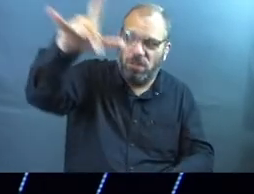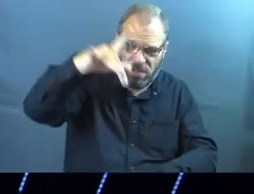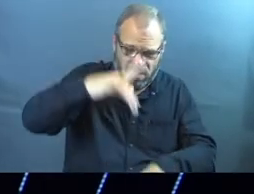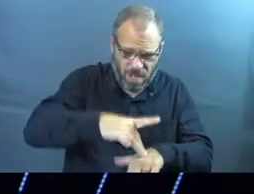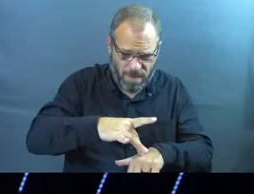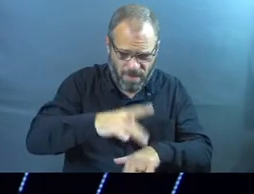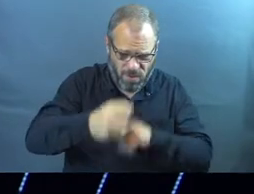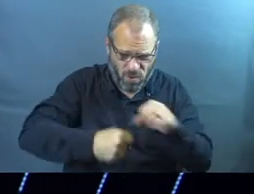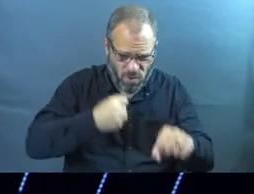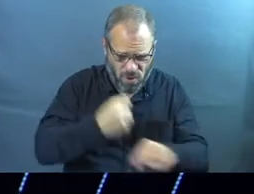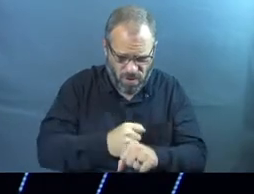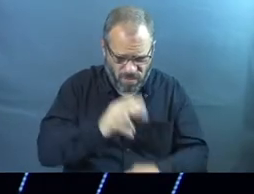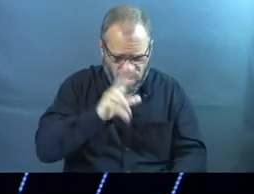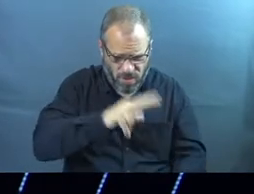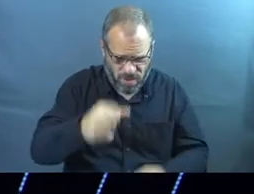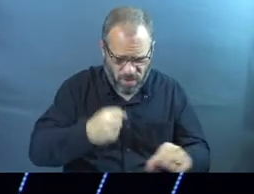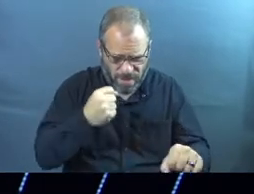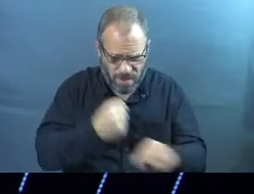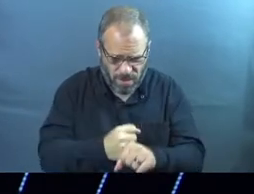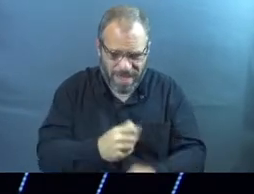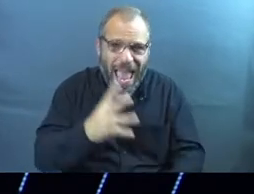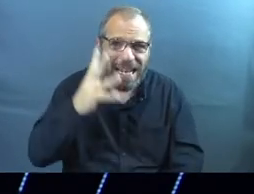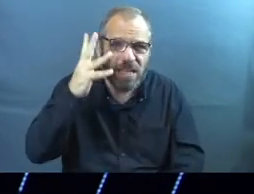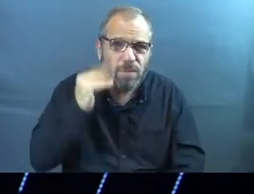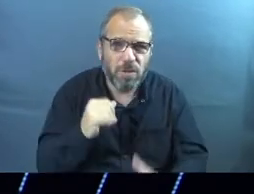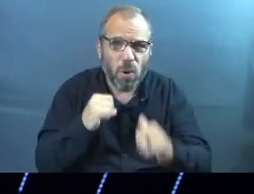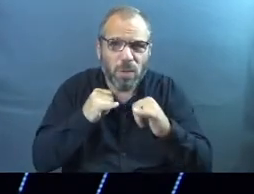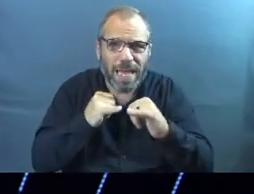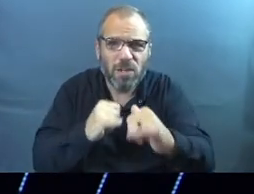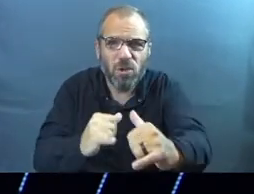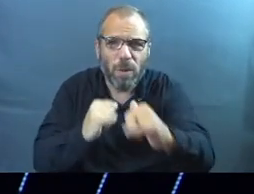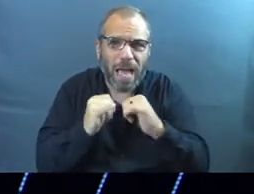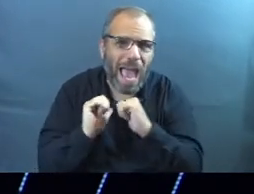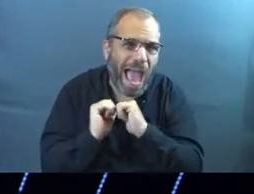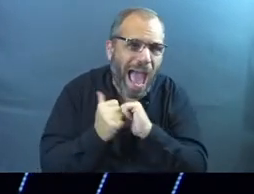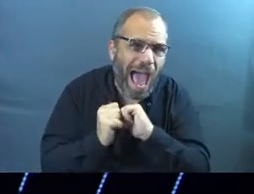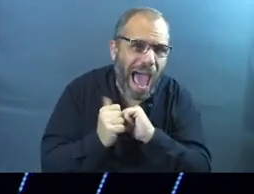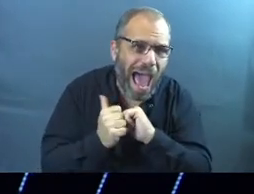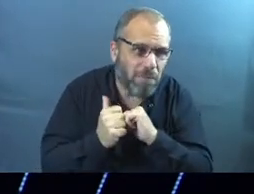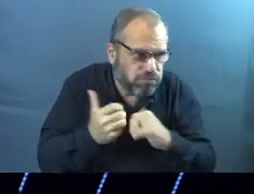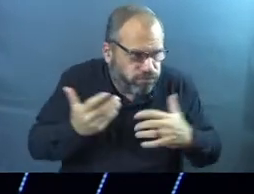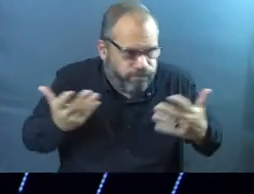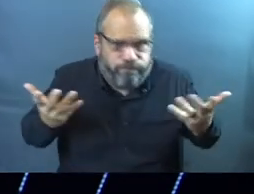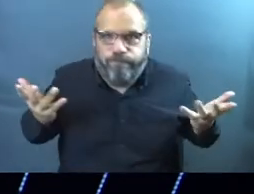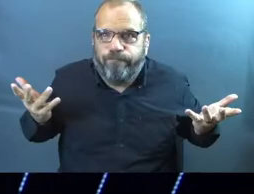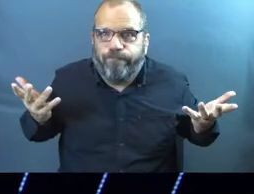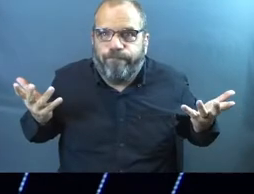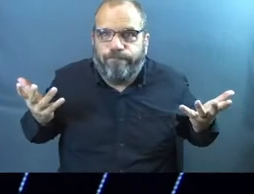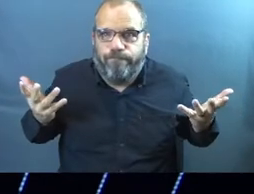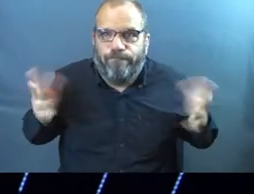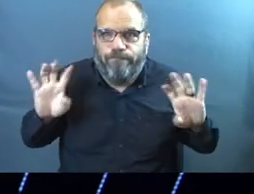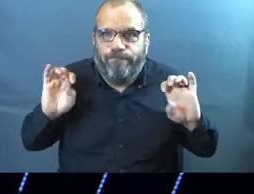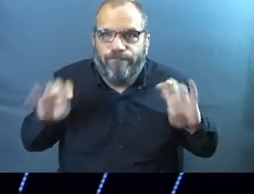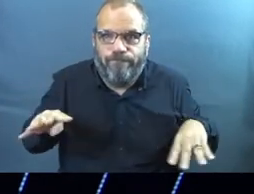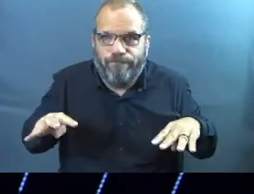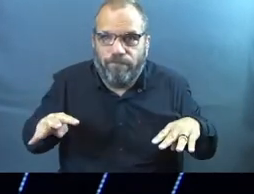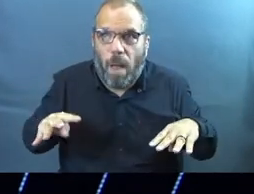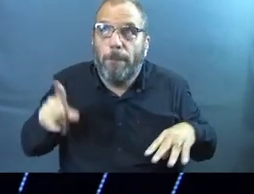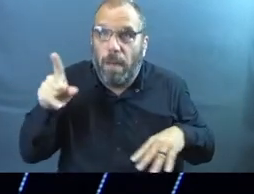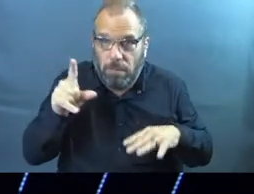for 33 years and walked in our shoes. And how did he do that? I have no idea. But he